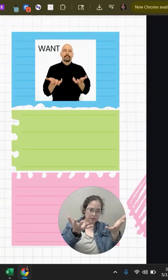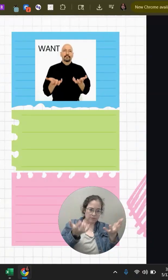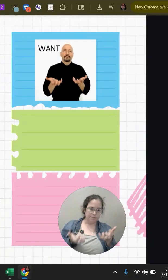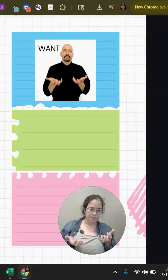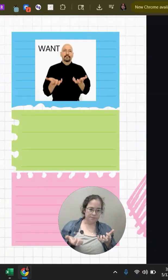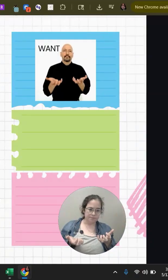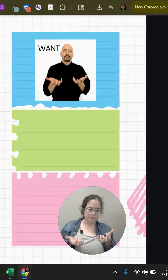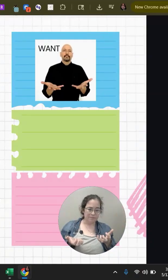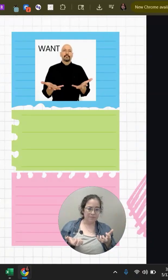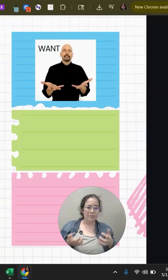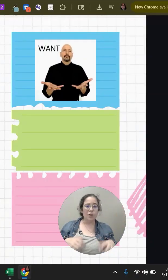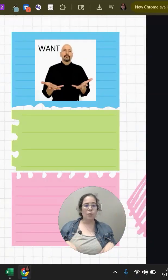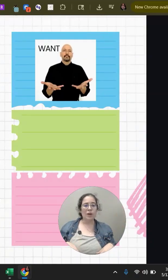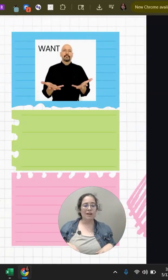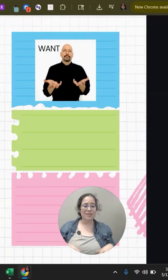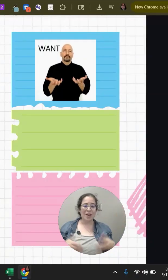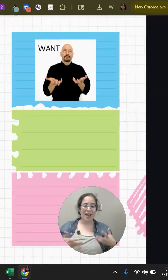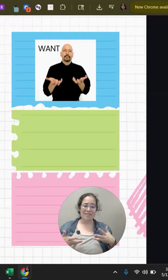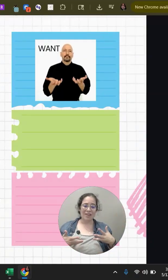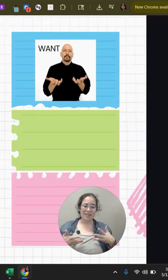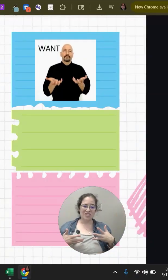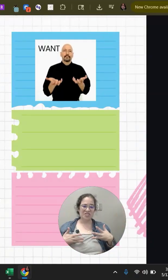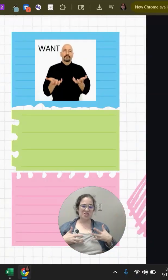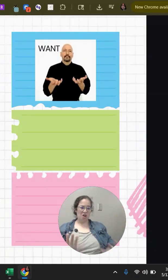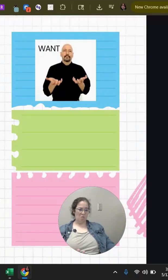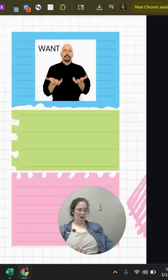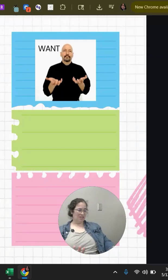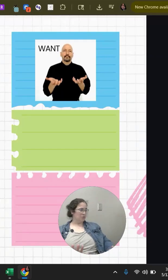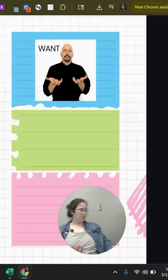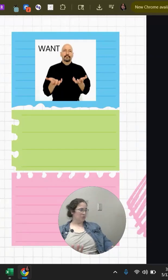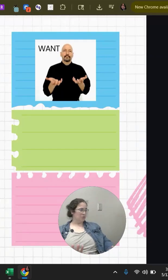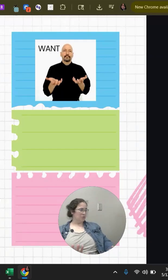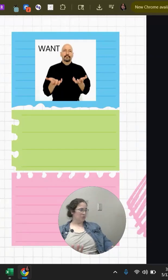Like, I want this. I want.